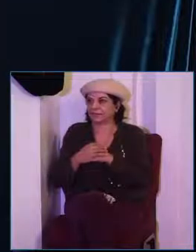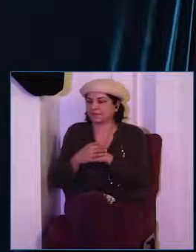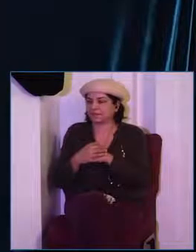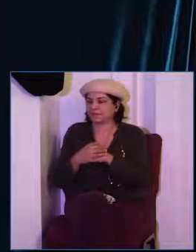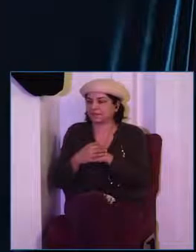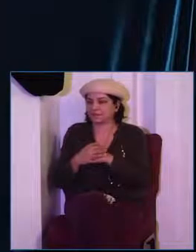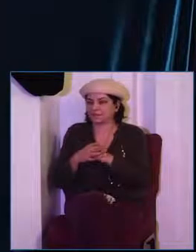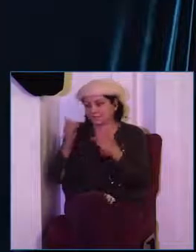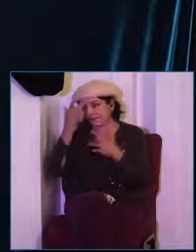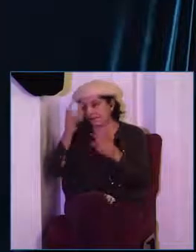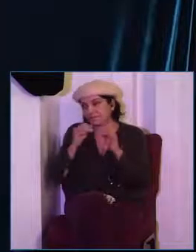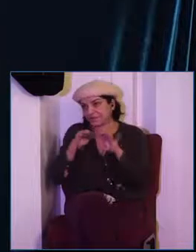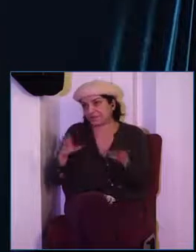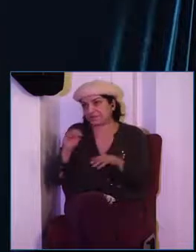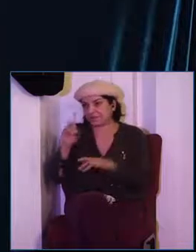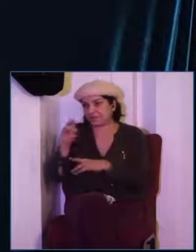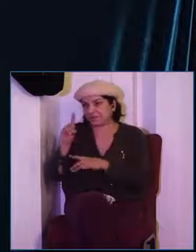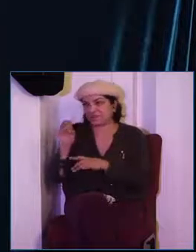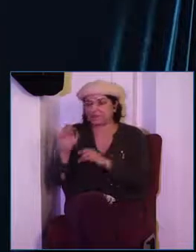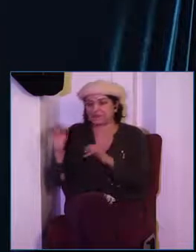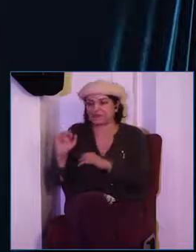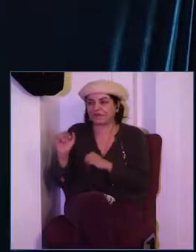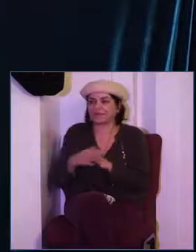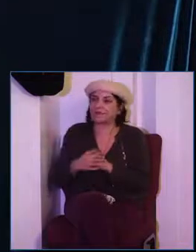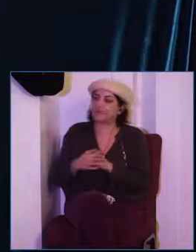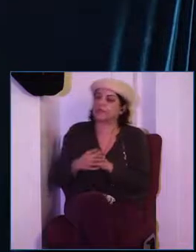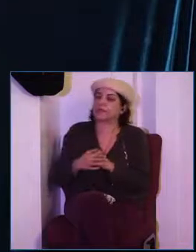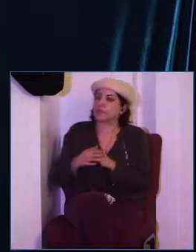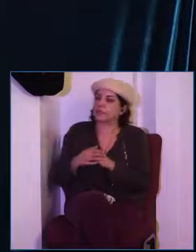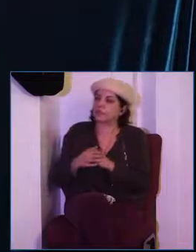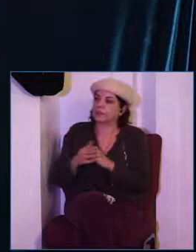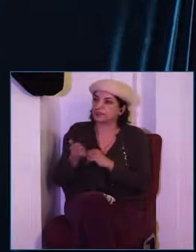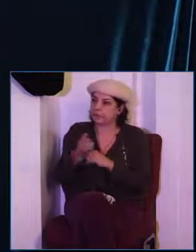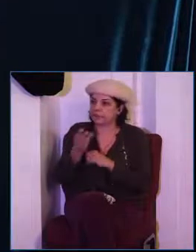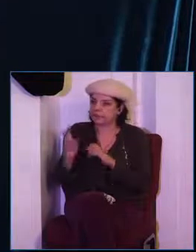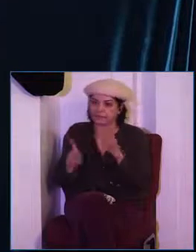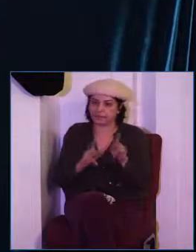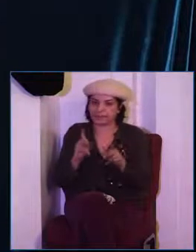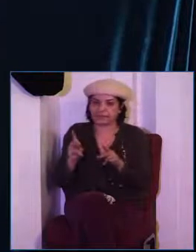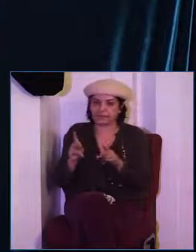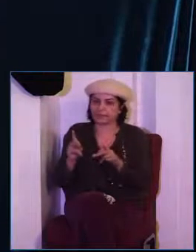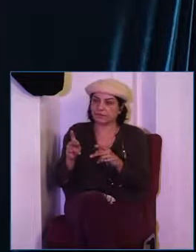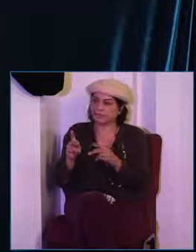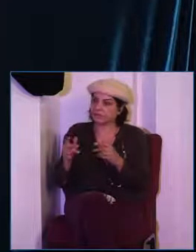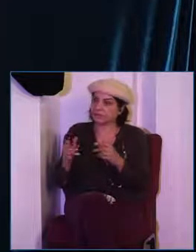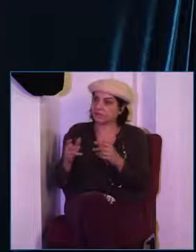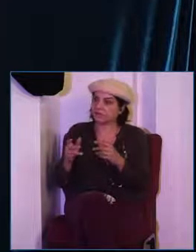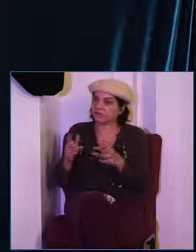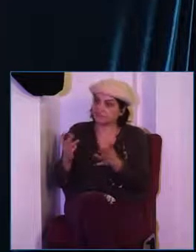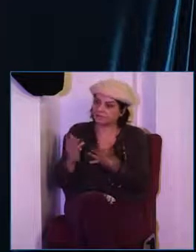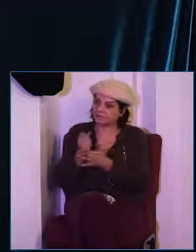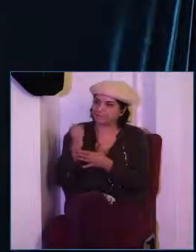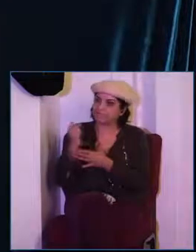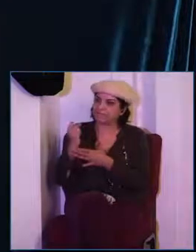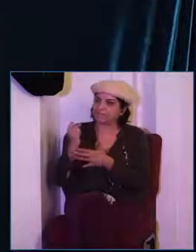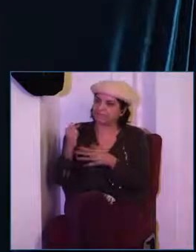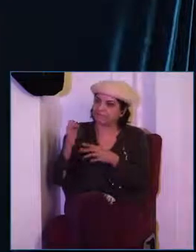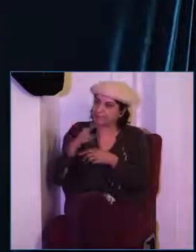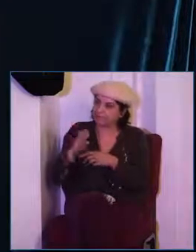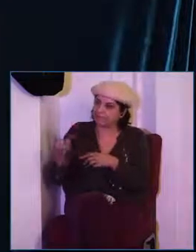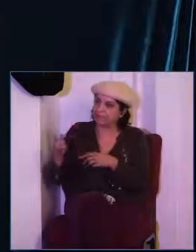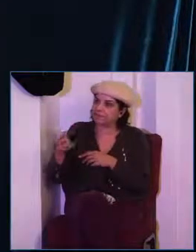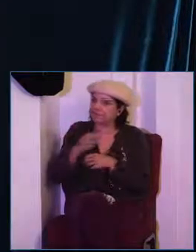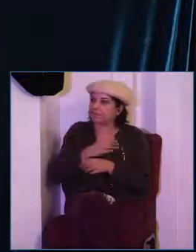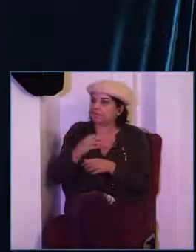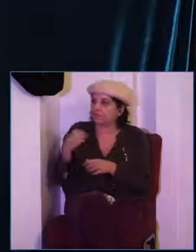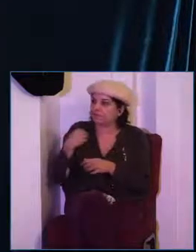you, we have several people who are transferring membership in, and this has been done, like I said, in the last few months, and